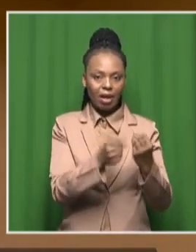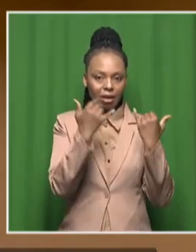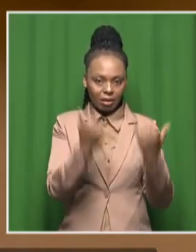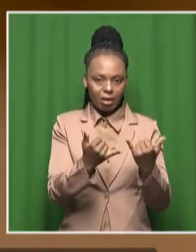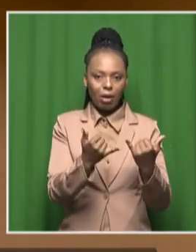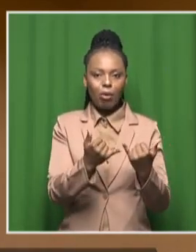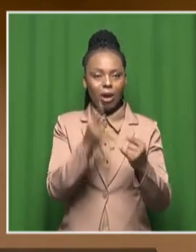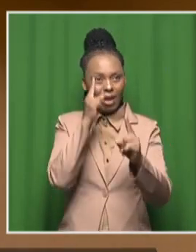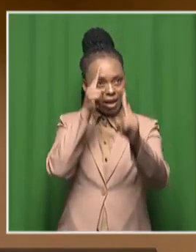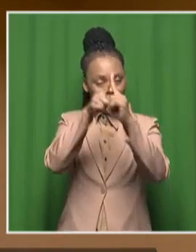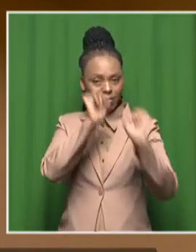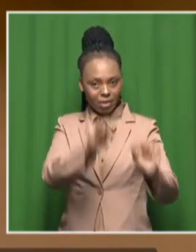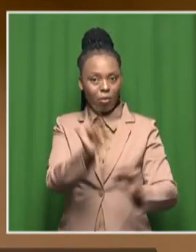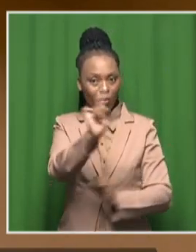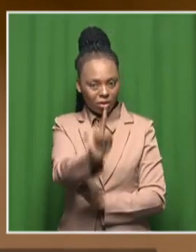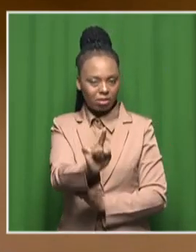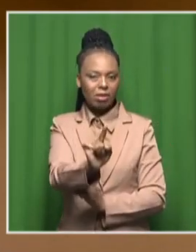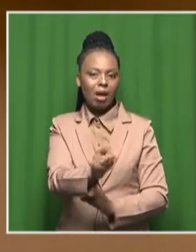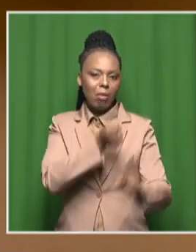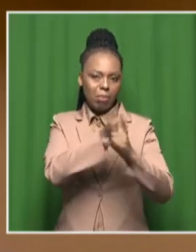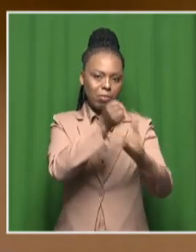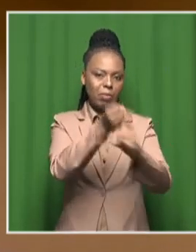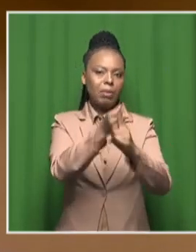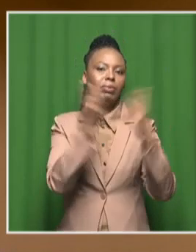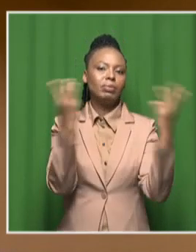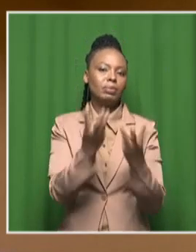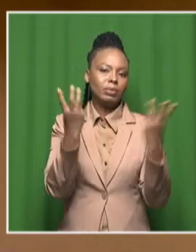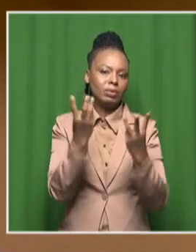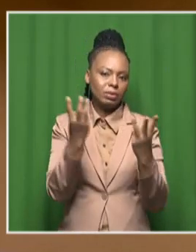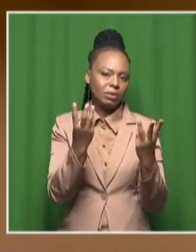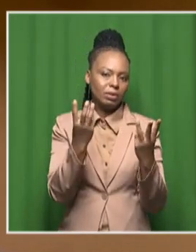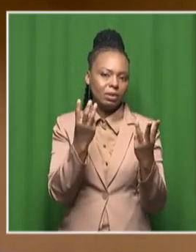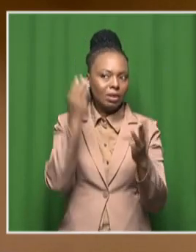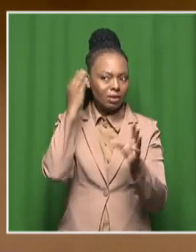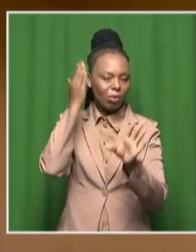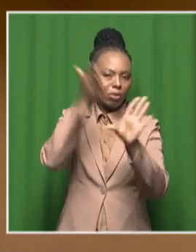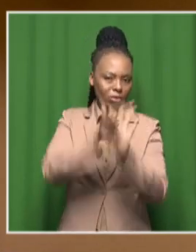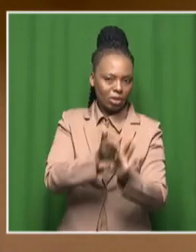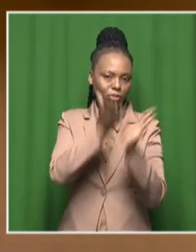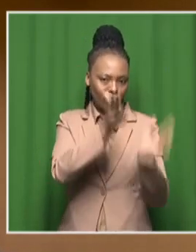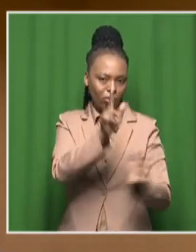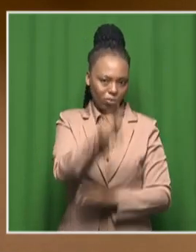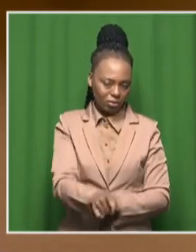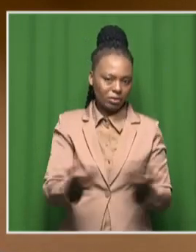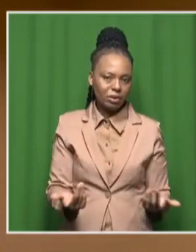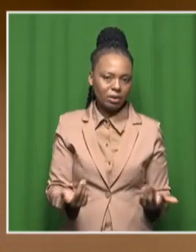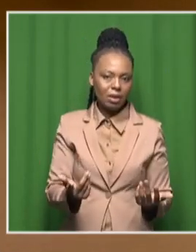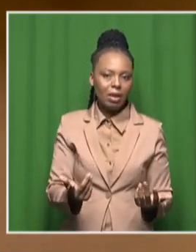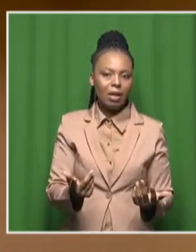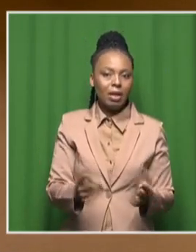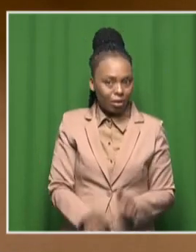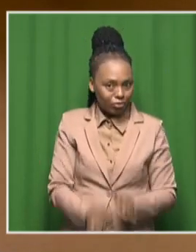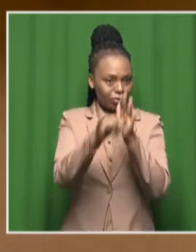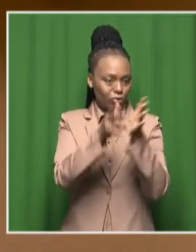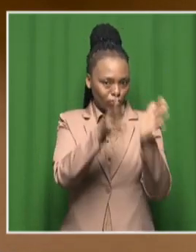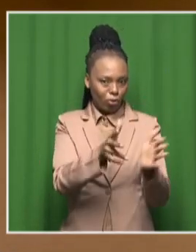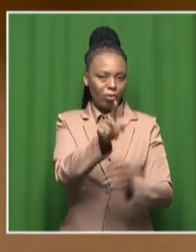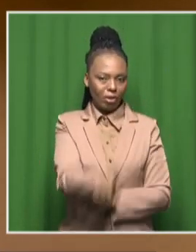liberate people, as you say. And it wasn't sort of psychological. That's the core. The reason we are not making